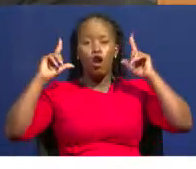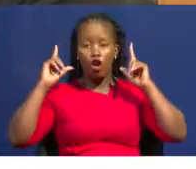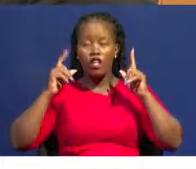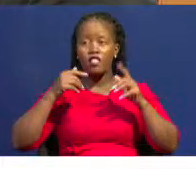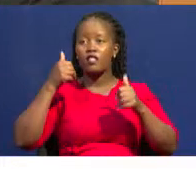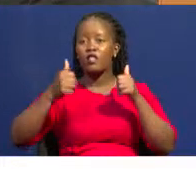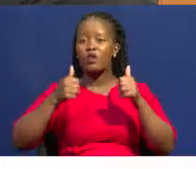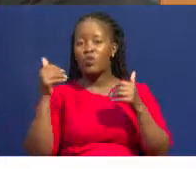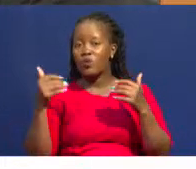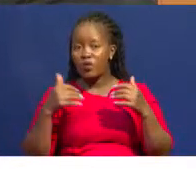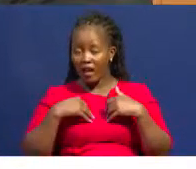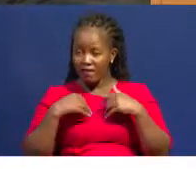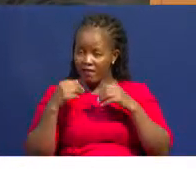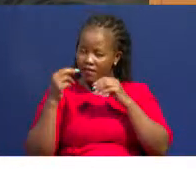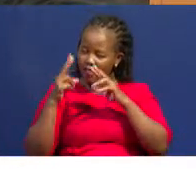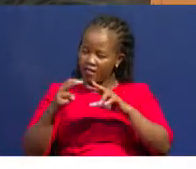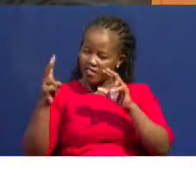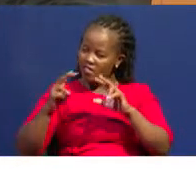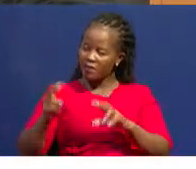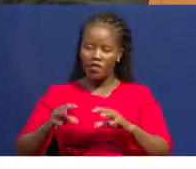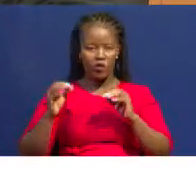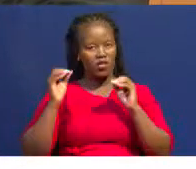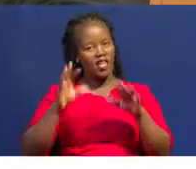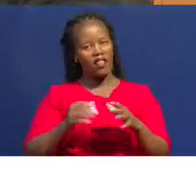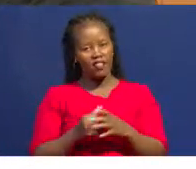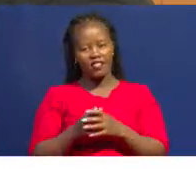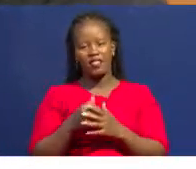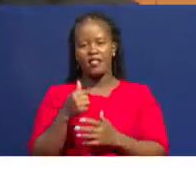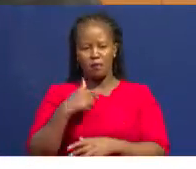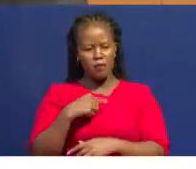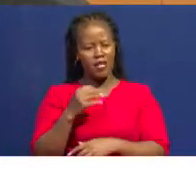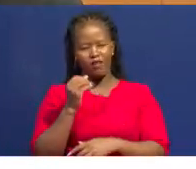are not going for inspection. I've complained to them, I've written to